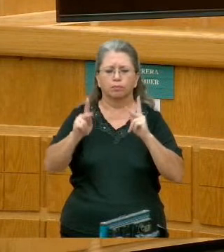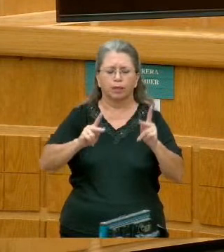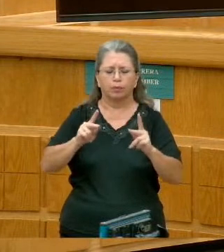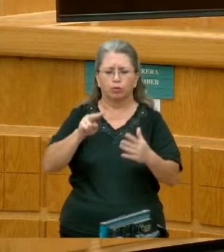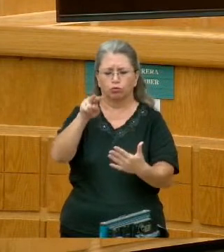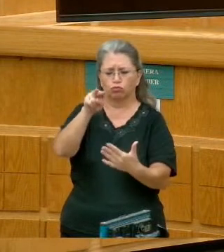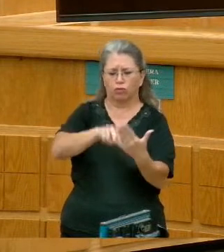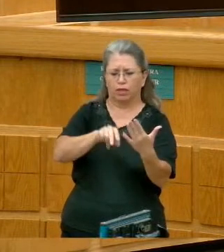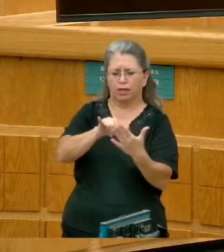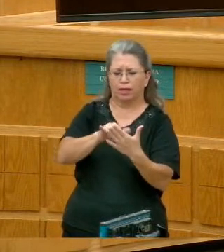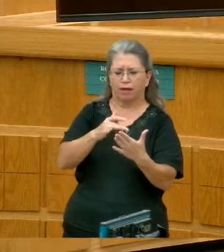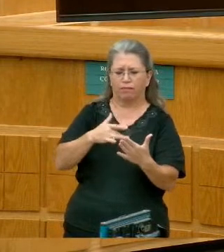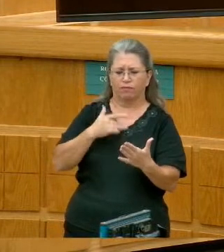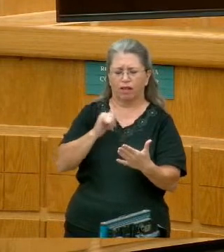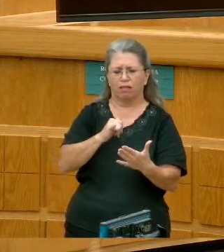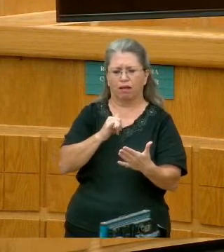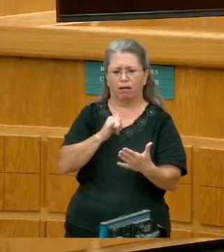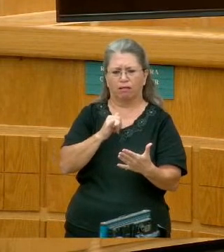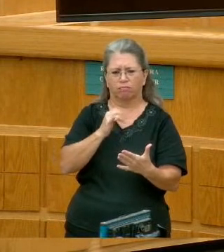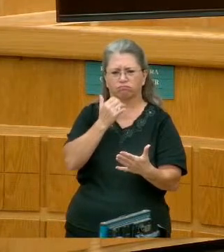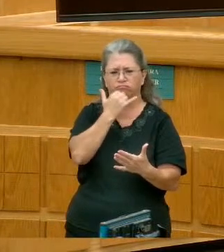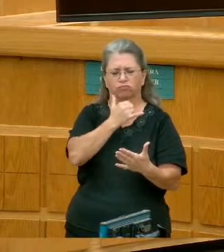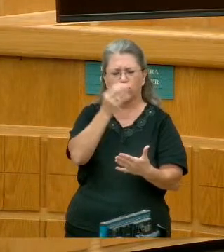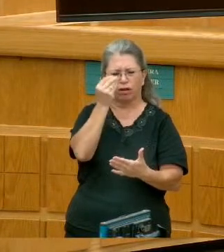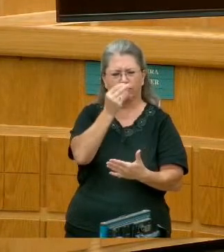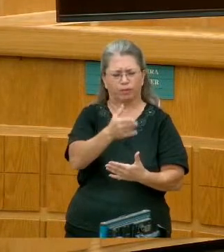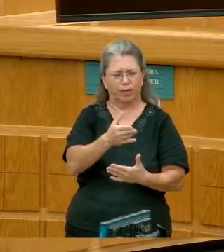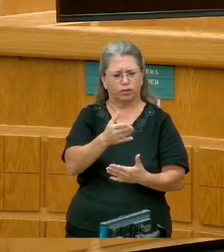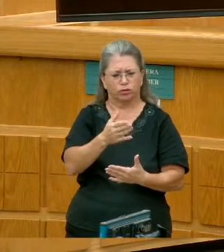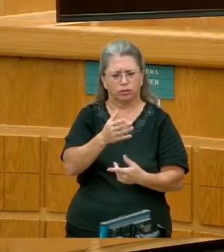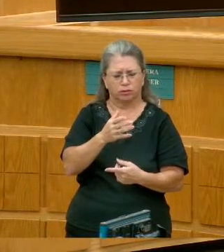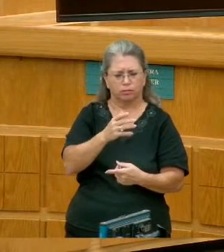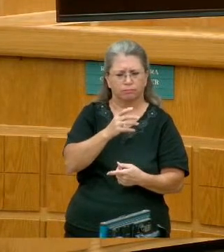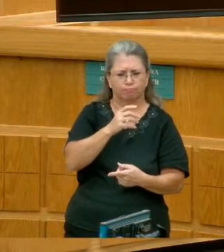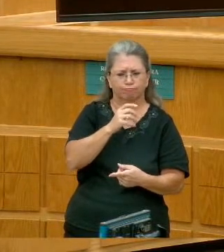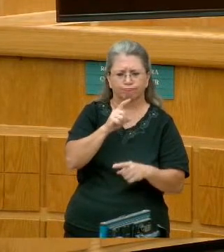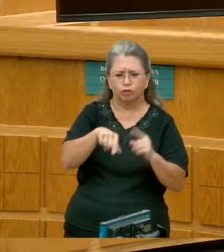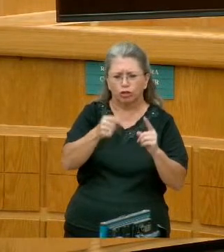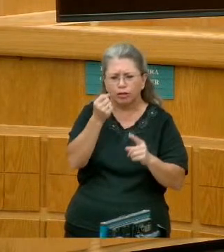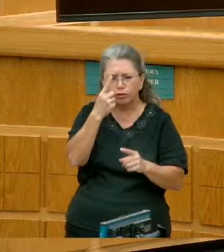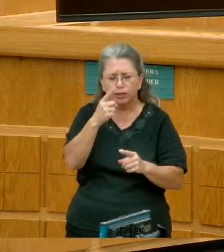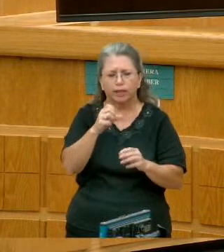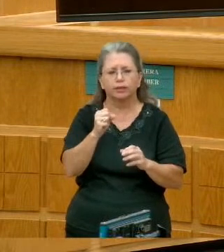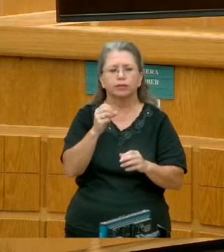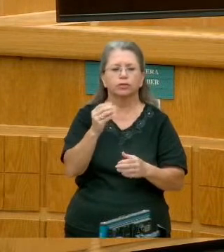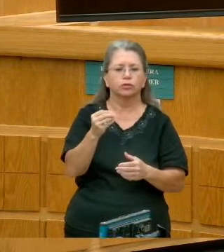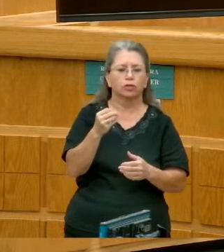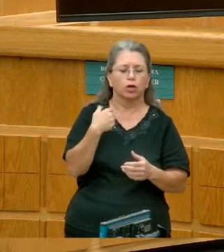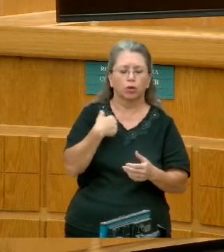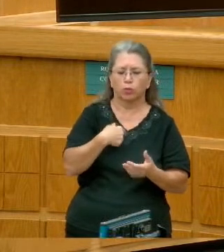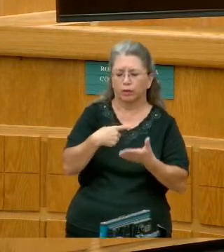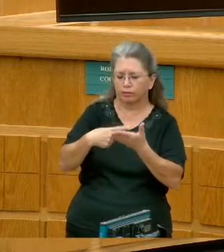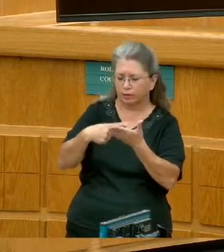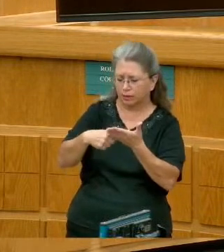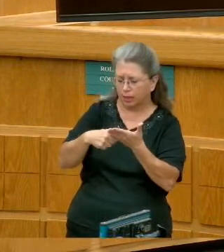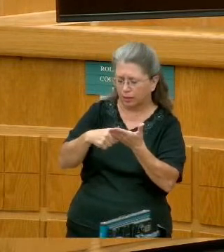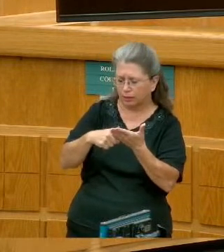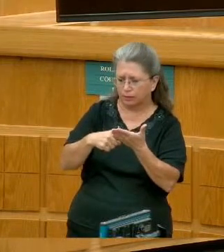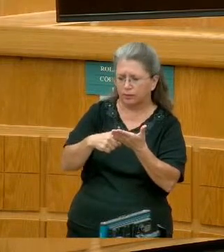was misinformation or didn't really understand how that could be the case. So what we're going to do, we talked about this a couple of weeks